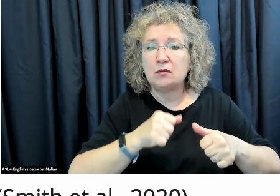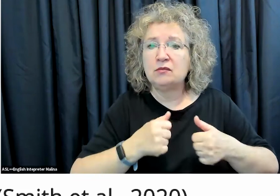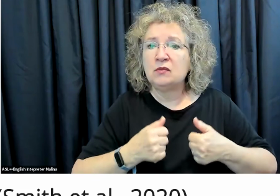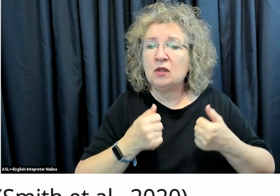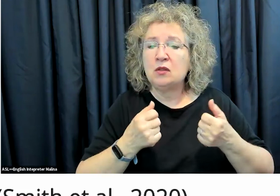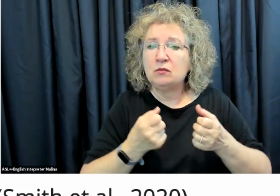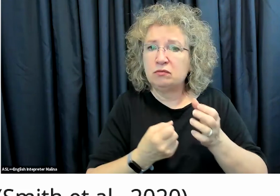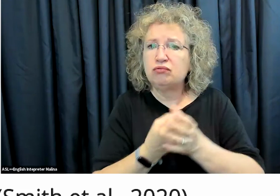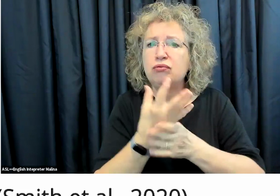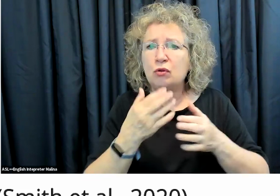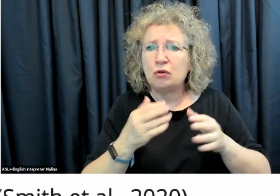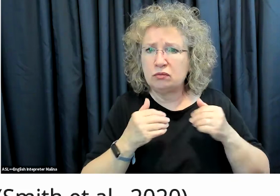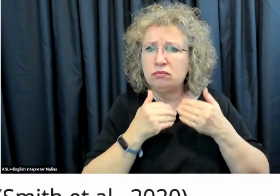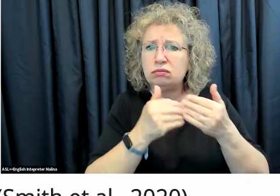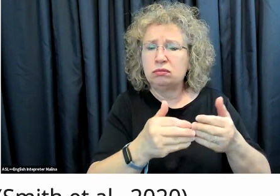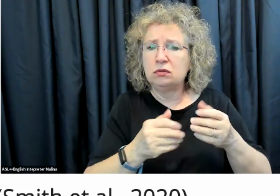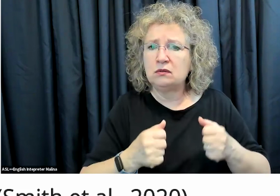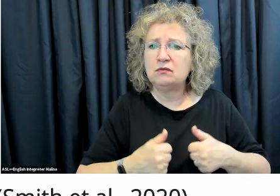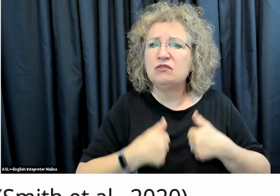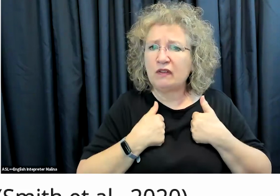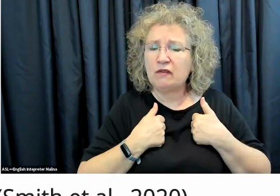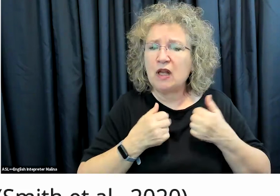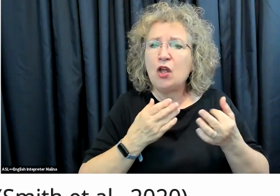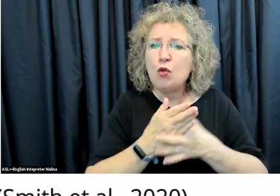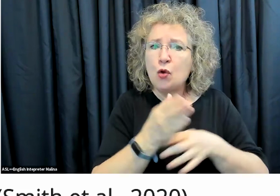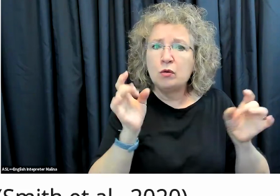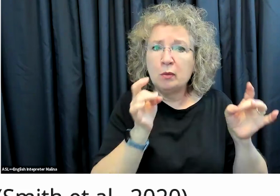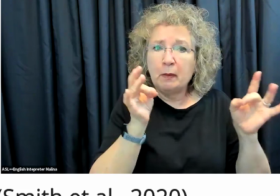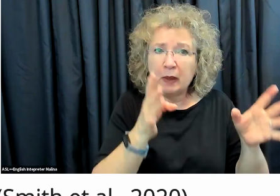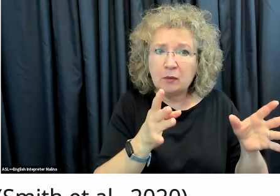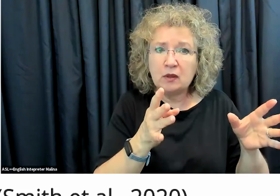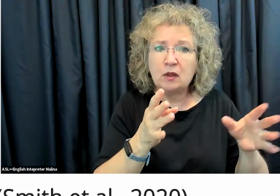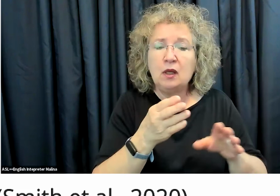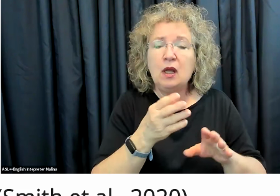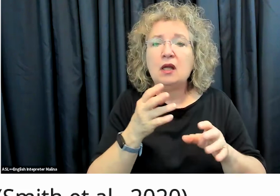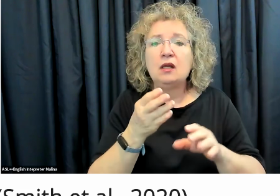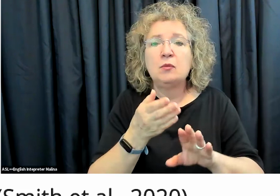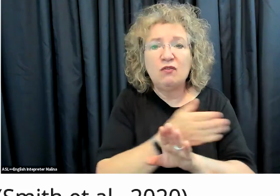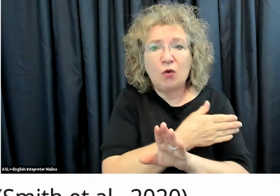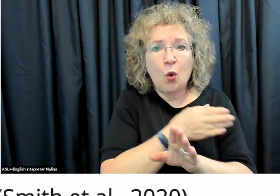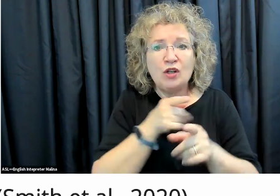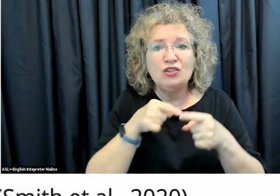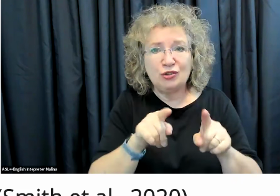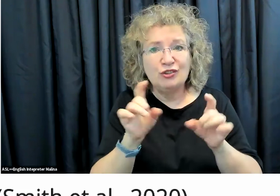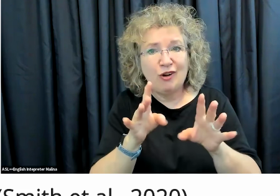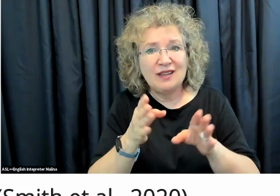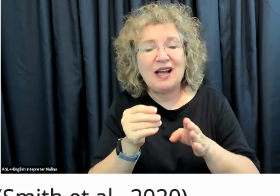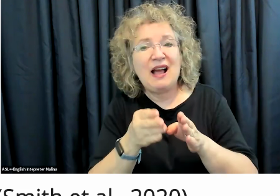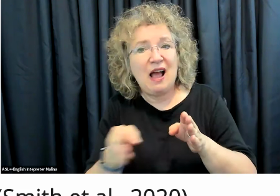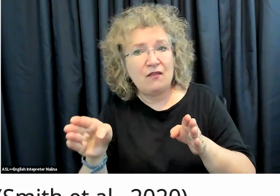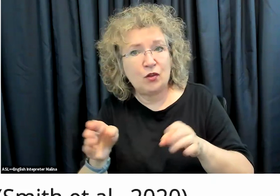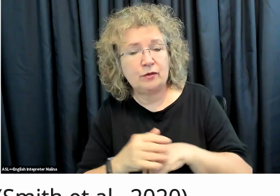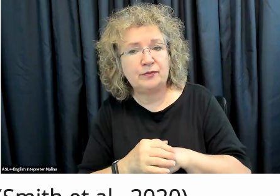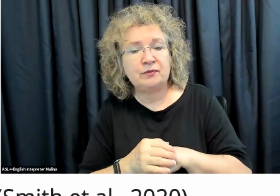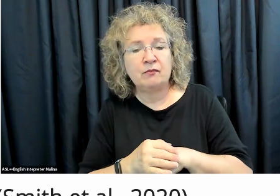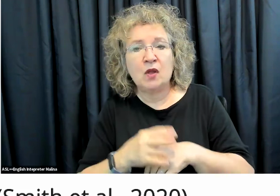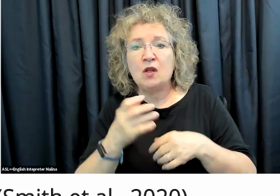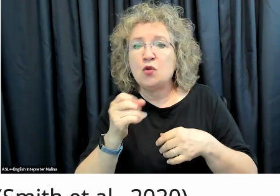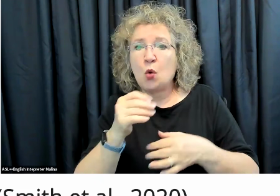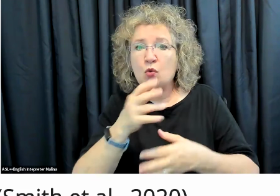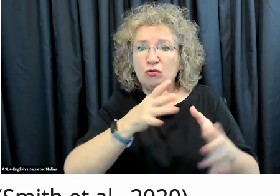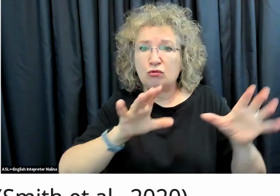situation, needs will shift in priority. One person might be like, hey, I'm going to take over the cooking. Another person might be looking out